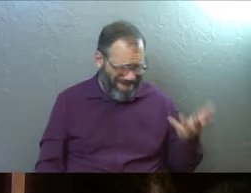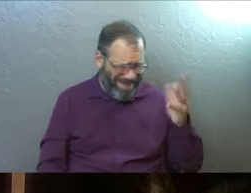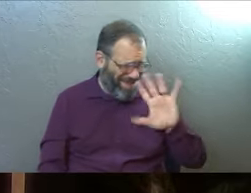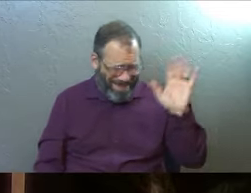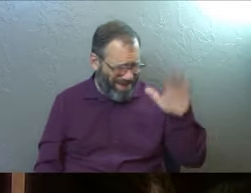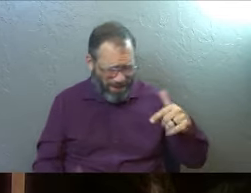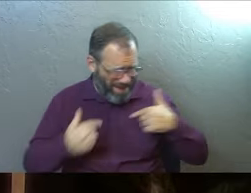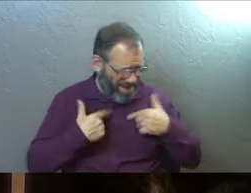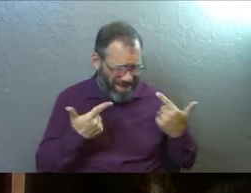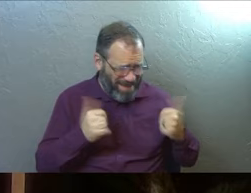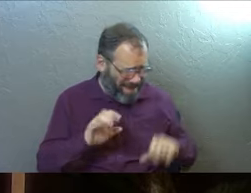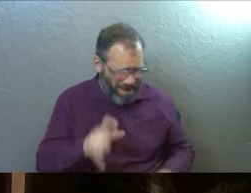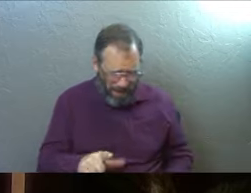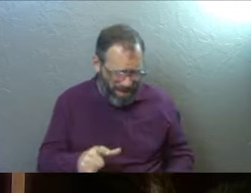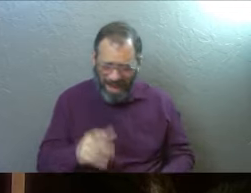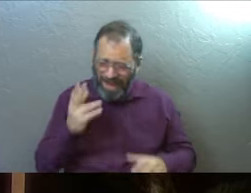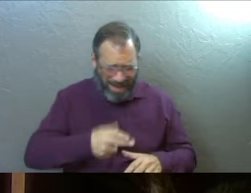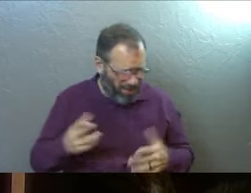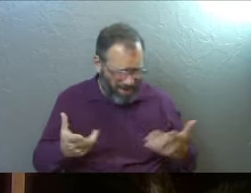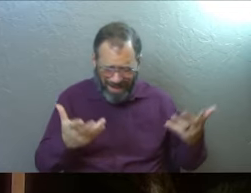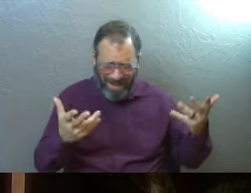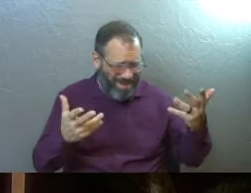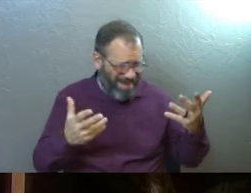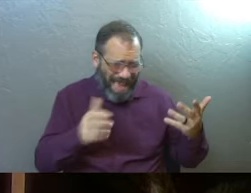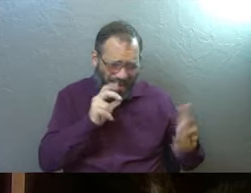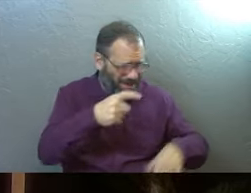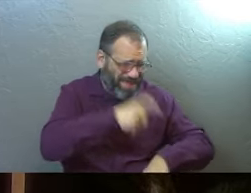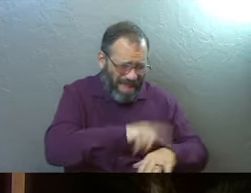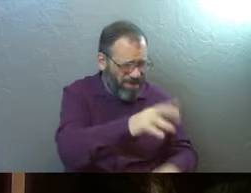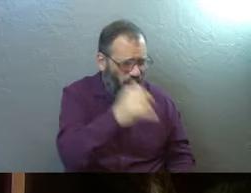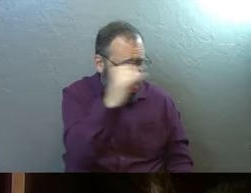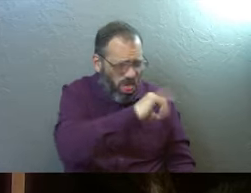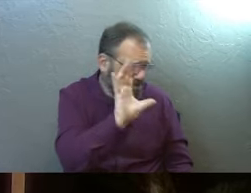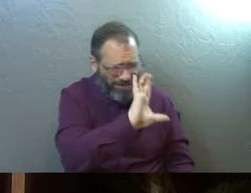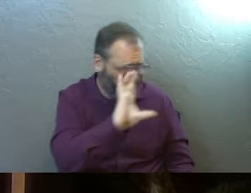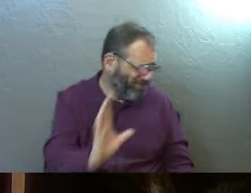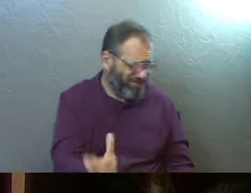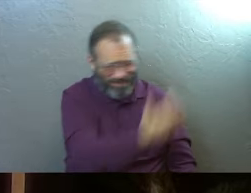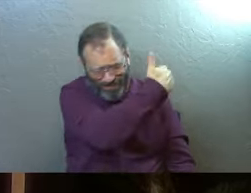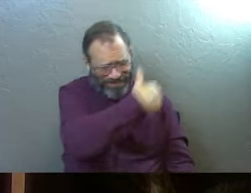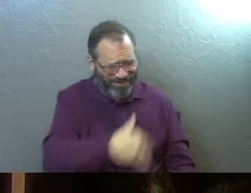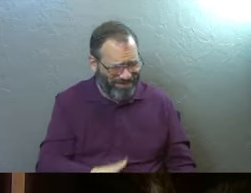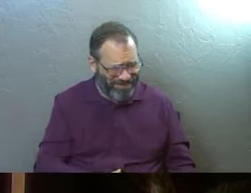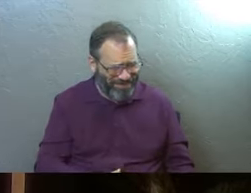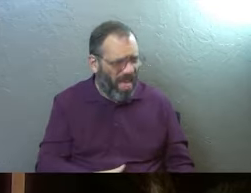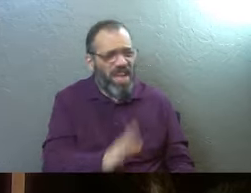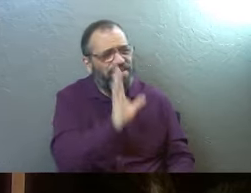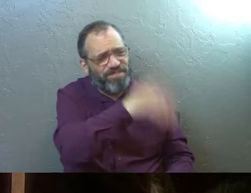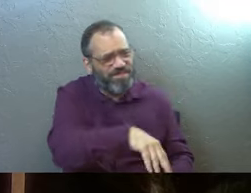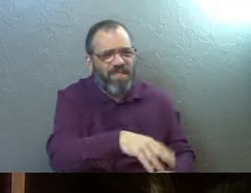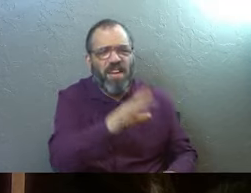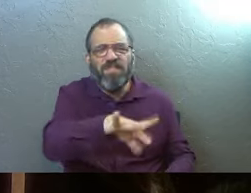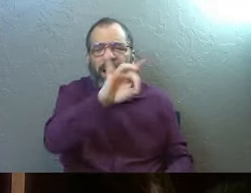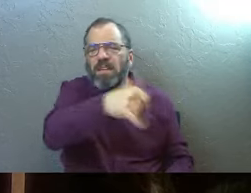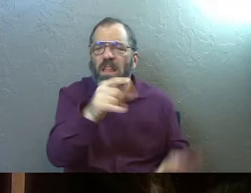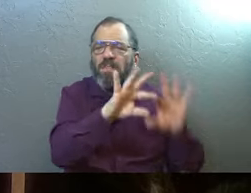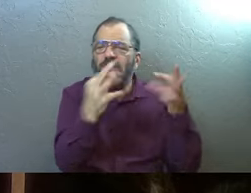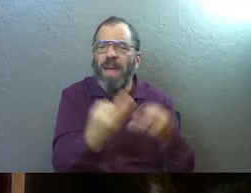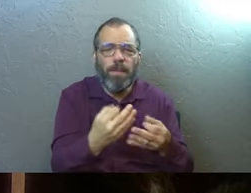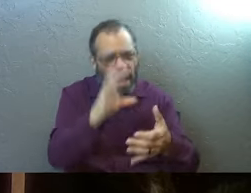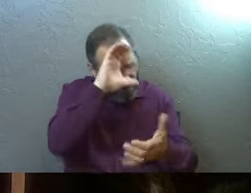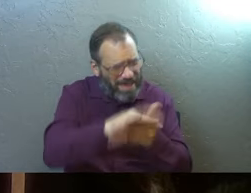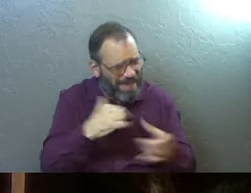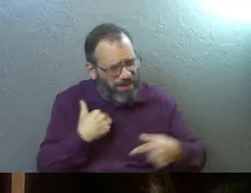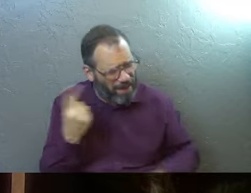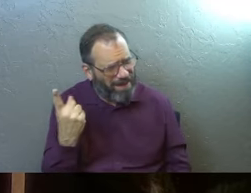is Gabriel, okay? I got redemptive history going on. I do not have time for your nonsense, Zechariah. We're just going to skip over you, find another family that will